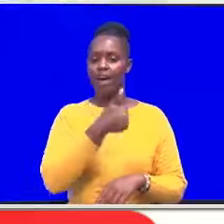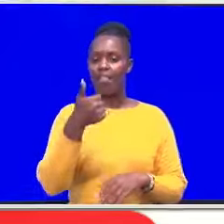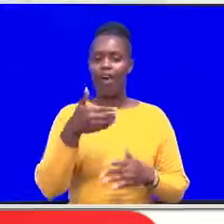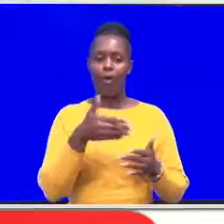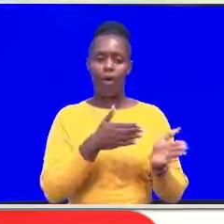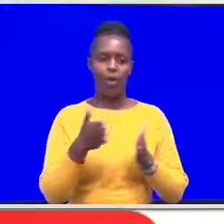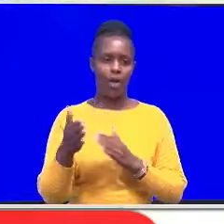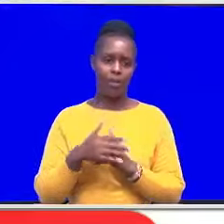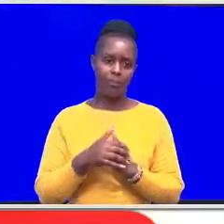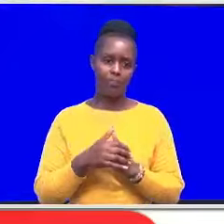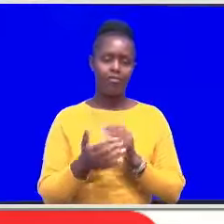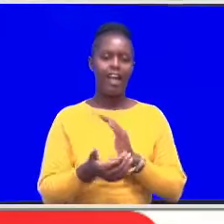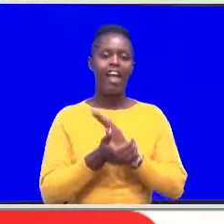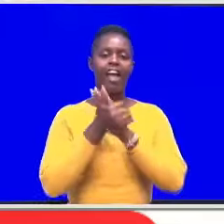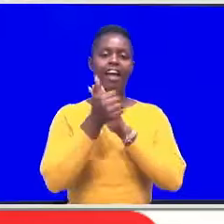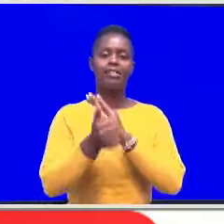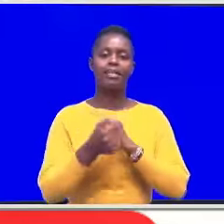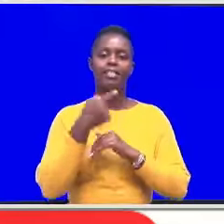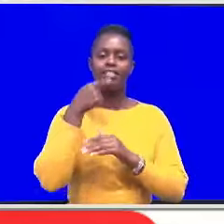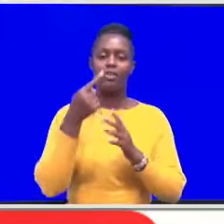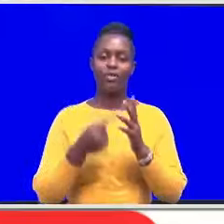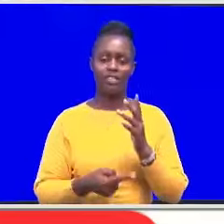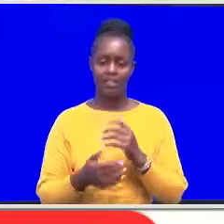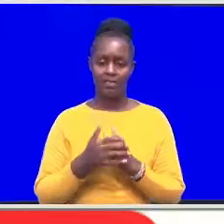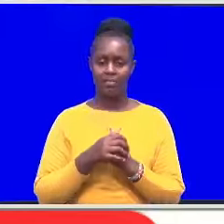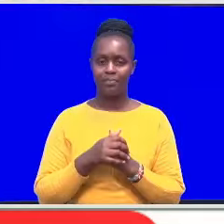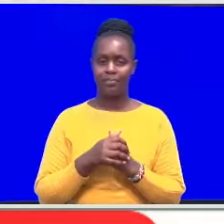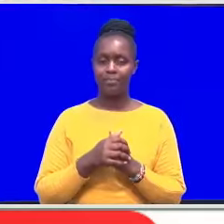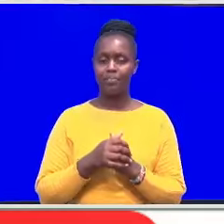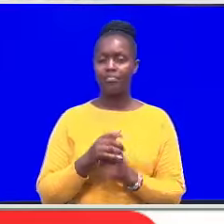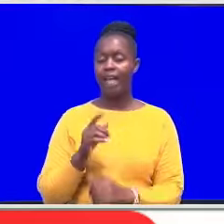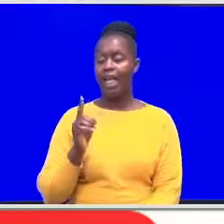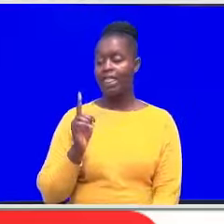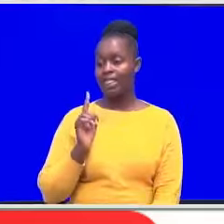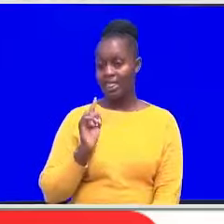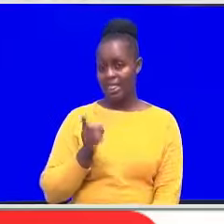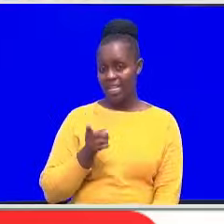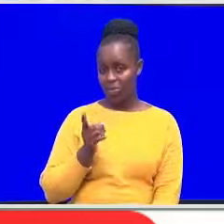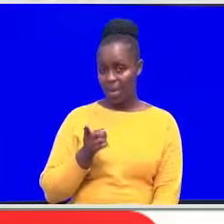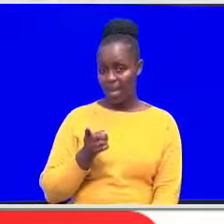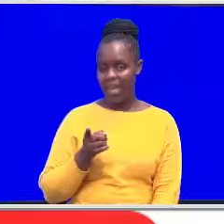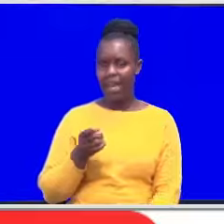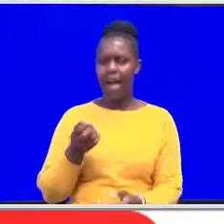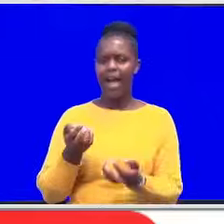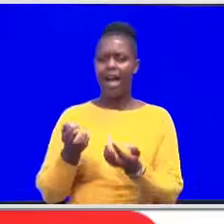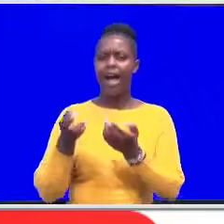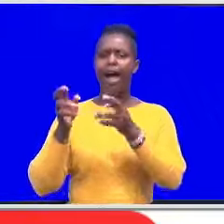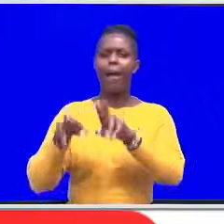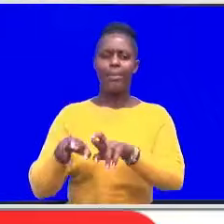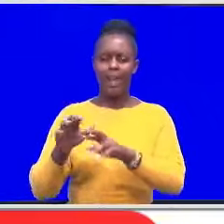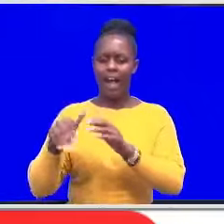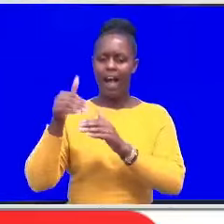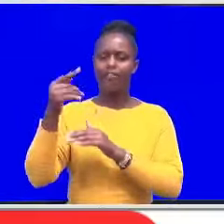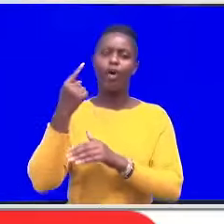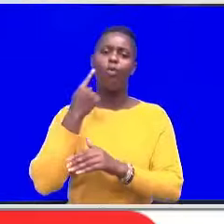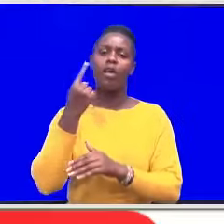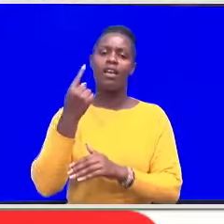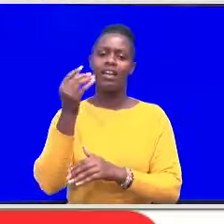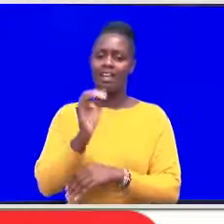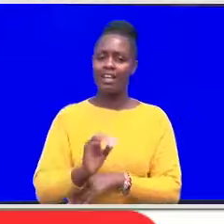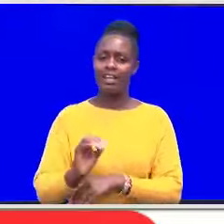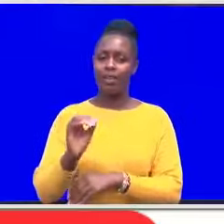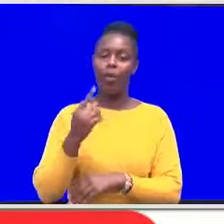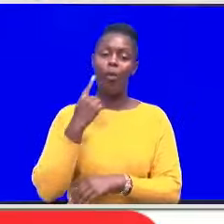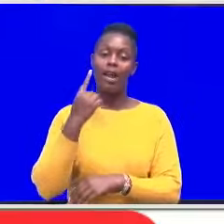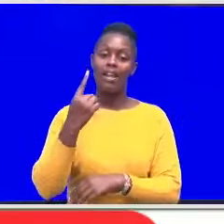anasema ati tutaka hii kitu ilikuja baada ya miaka 100. Lakini